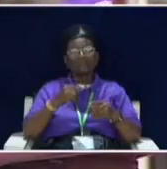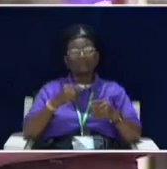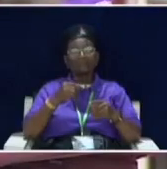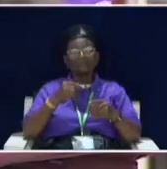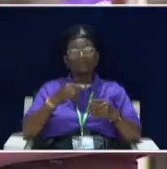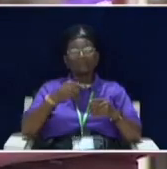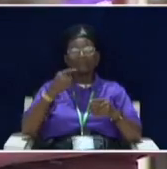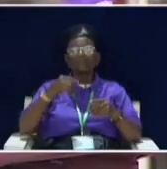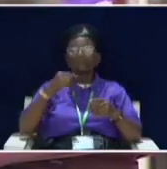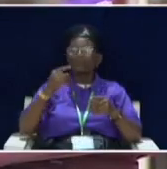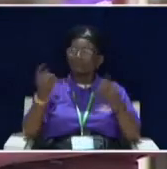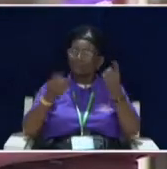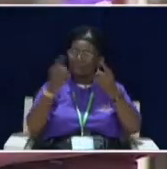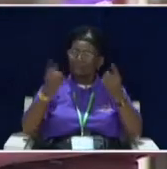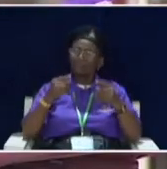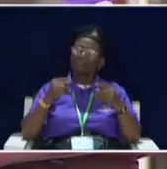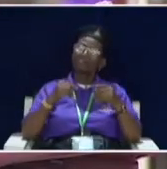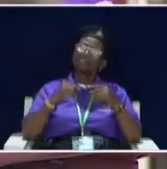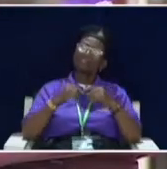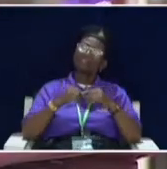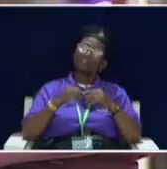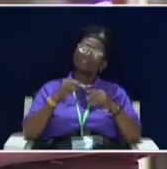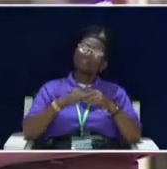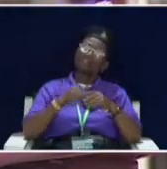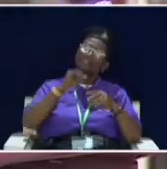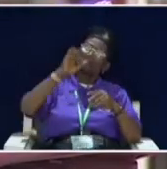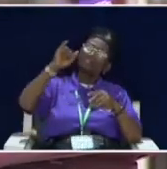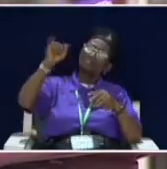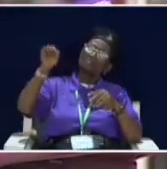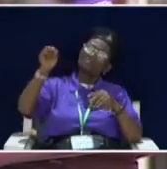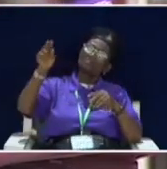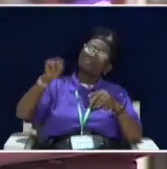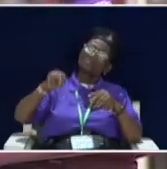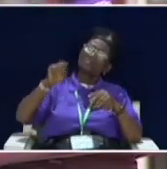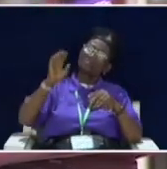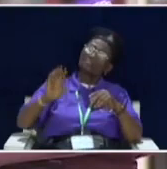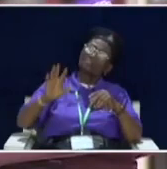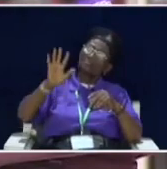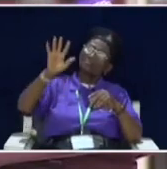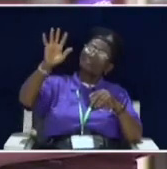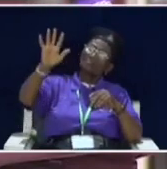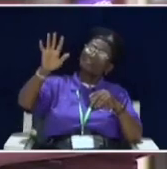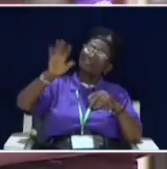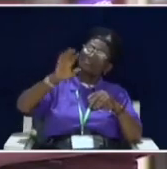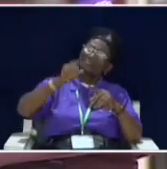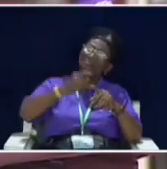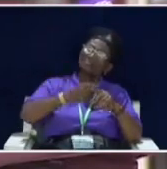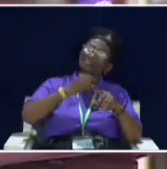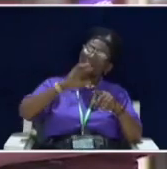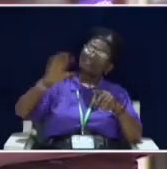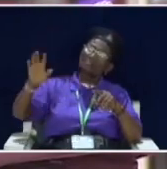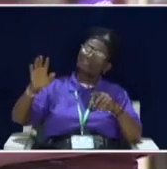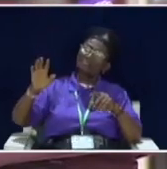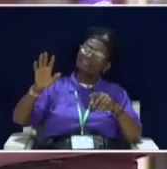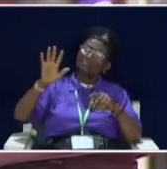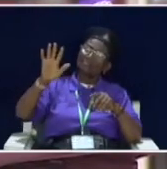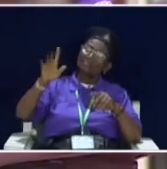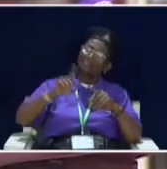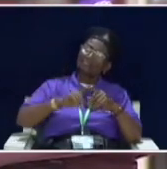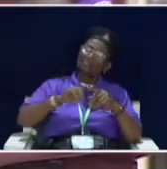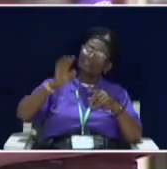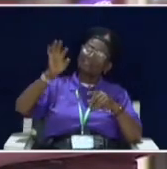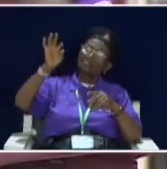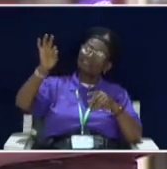be loto. In John chapter 5, from verse 2 to 9. Iwe Johanu, ori karun, ese ikeji